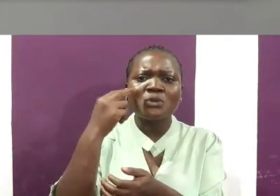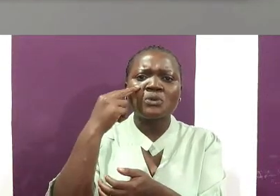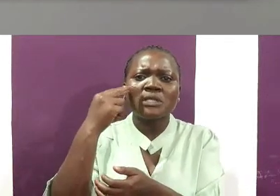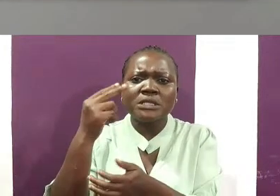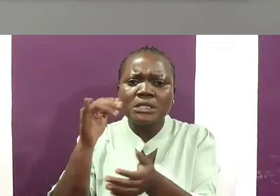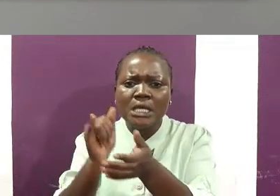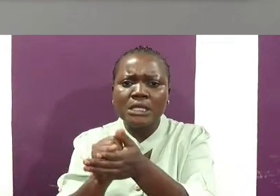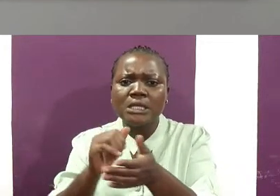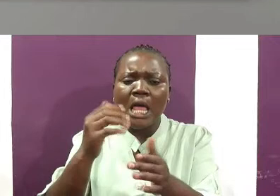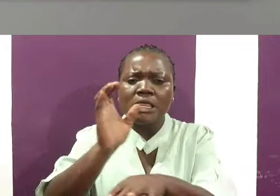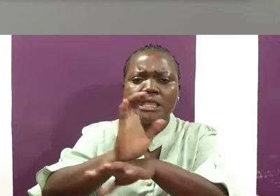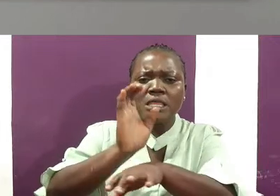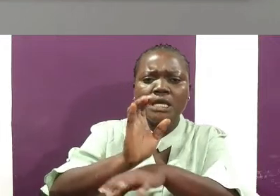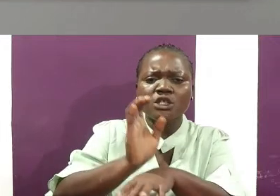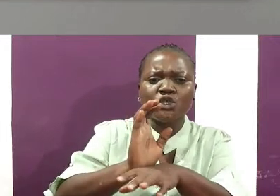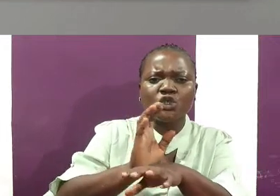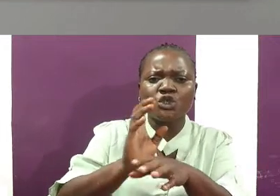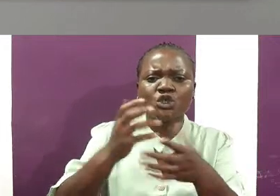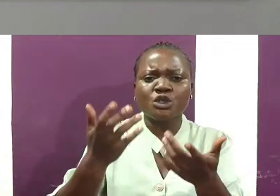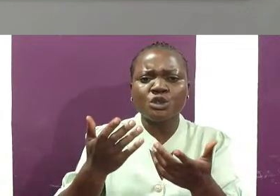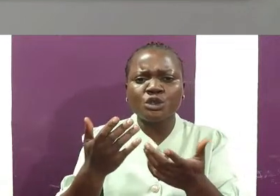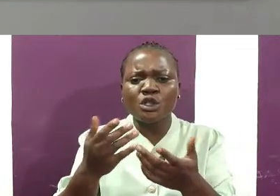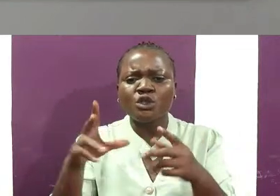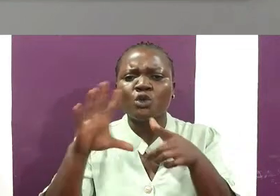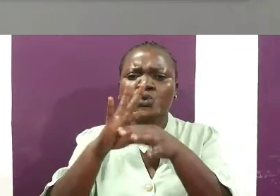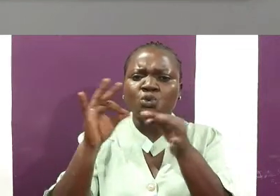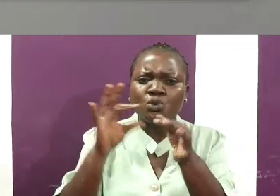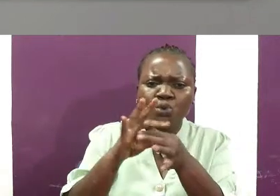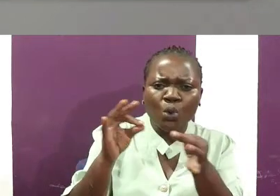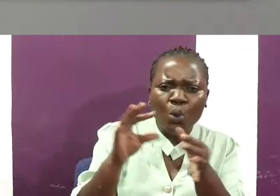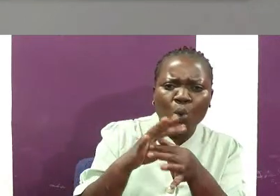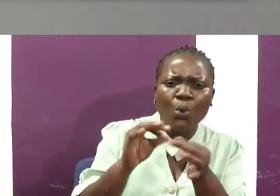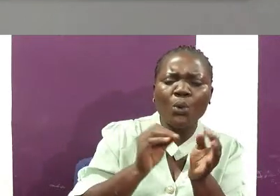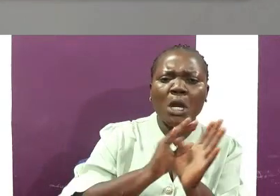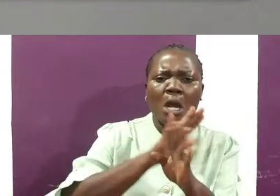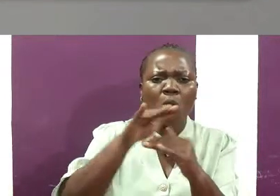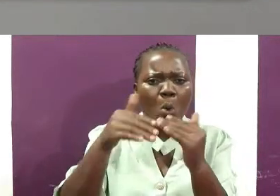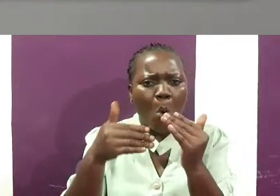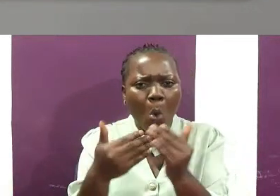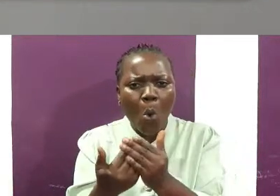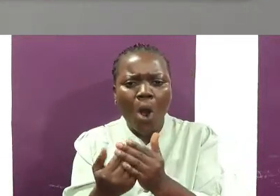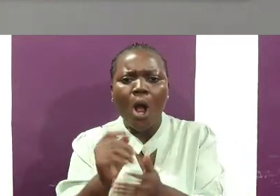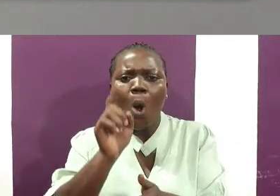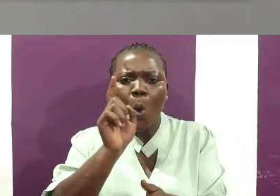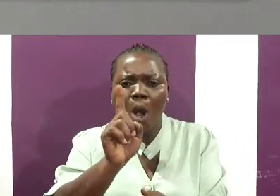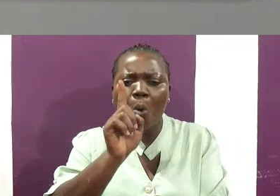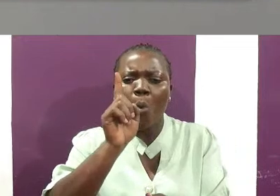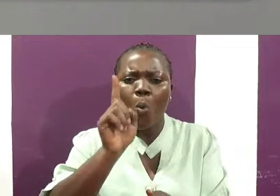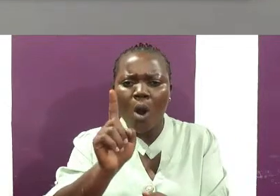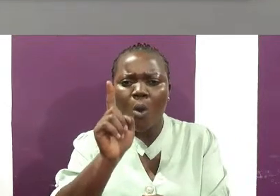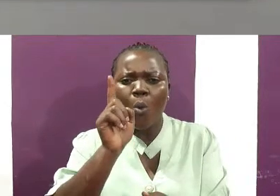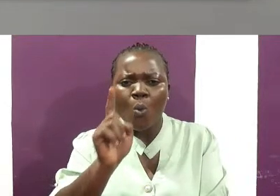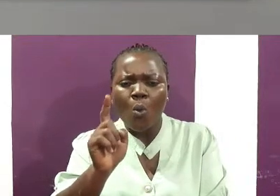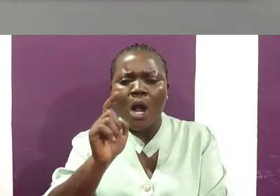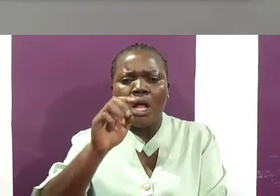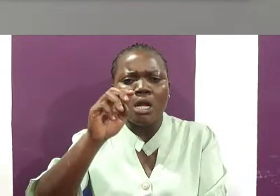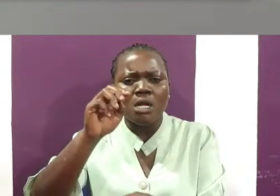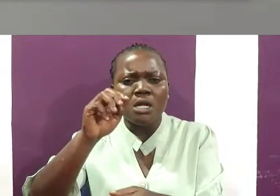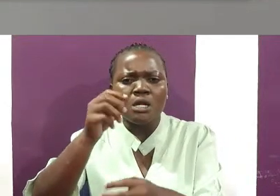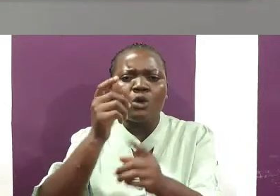Galatians 1 and verse 11, Galatians 2 and verse 2, Galatians 2 and